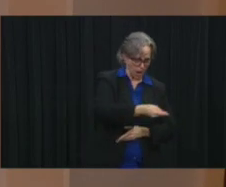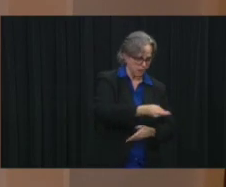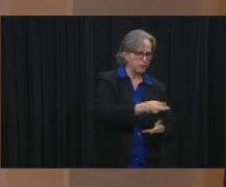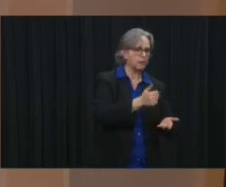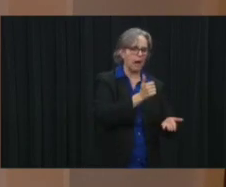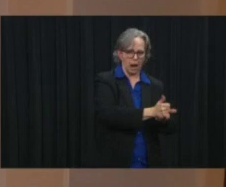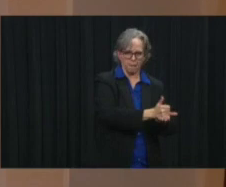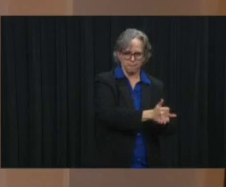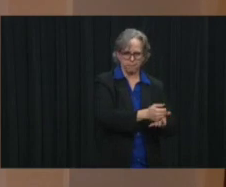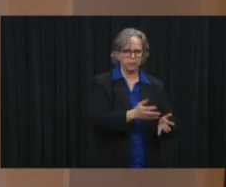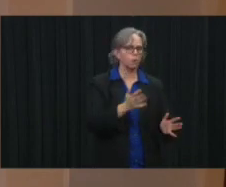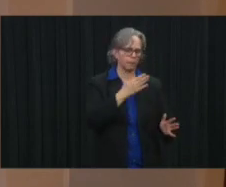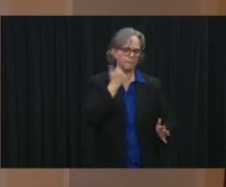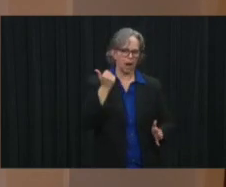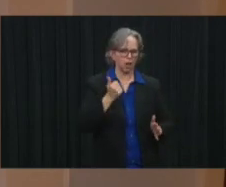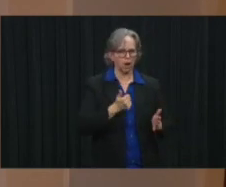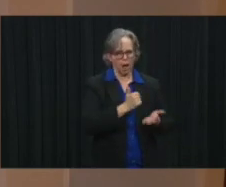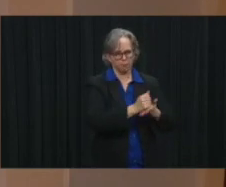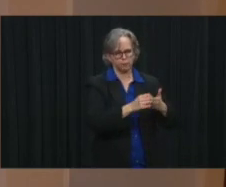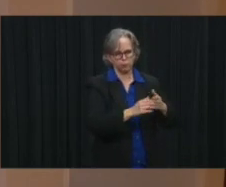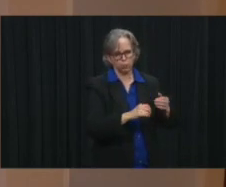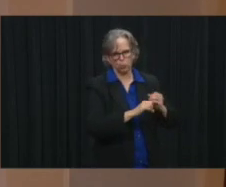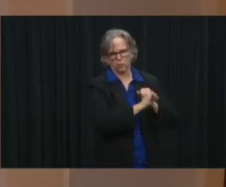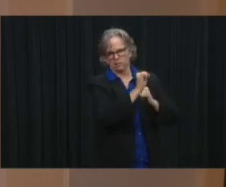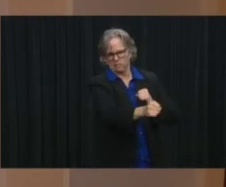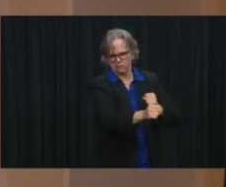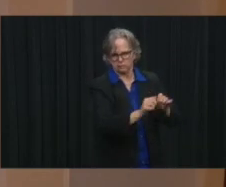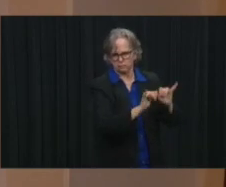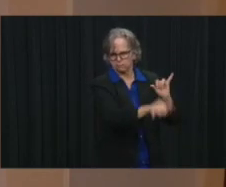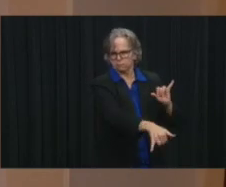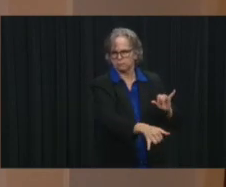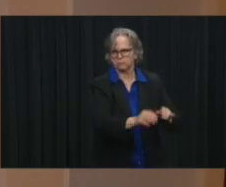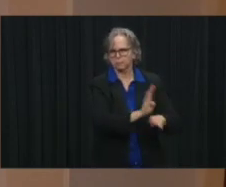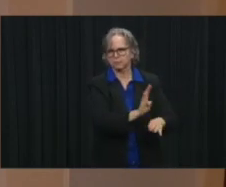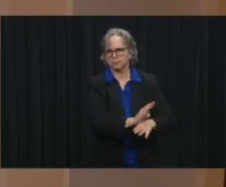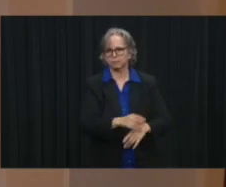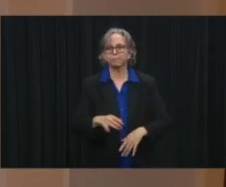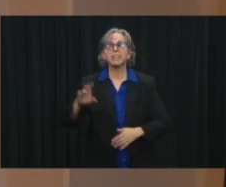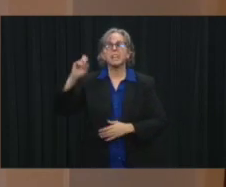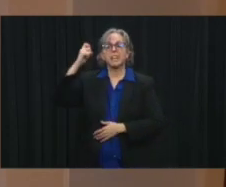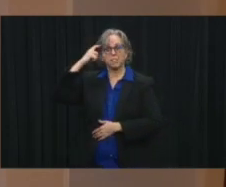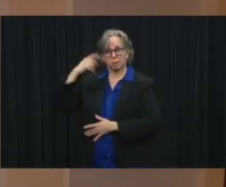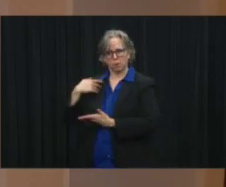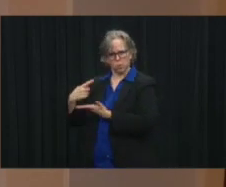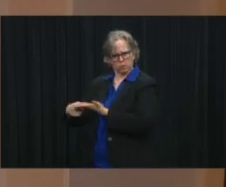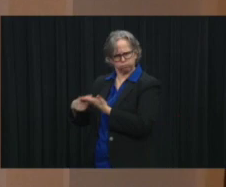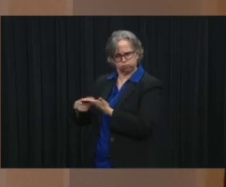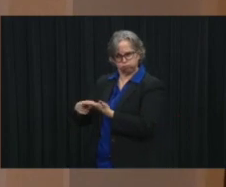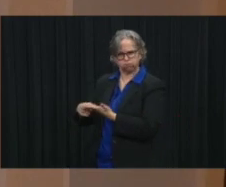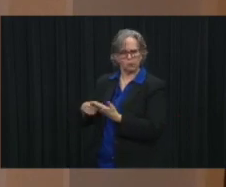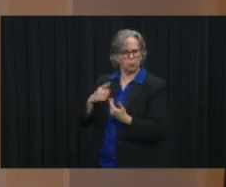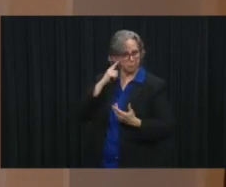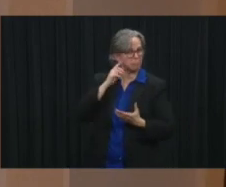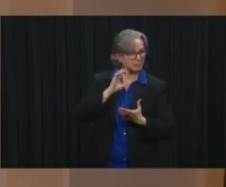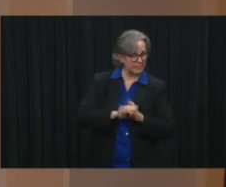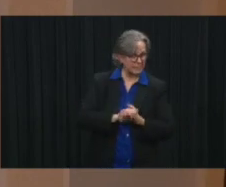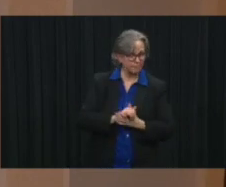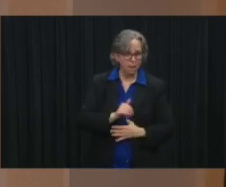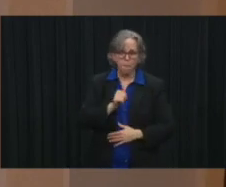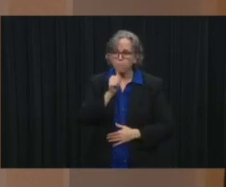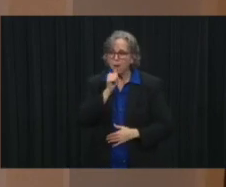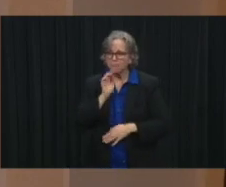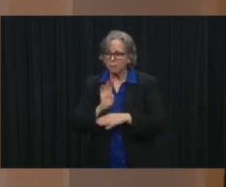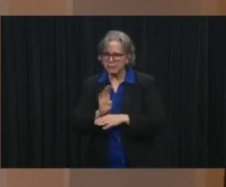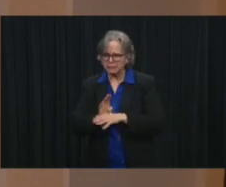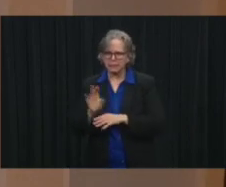And Governor DeWine and I were talking about this morning. We believe that the private sector can best handle this. Most of them are doing it.